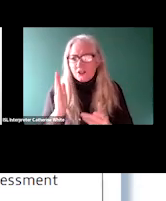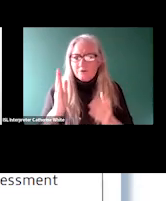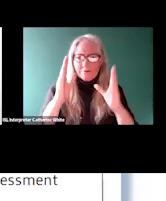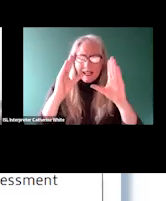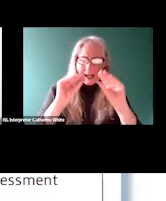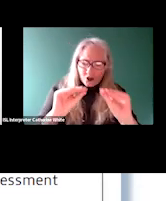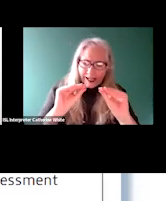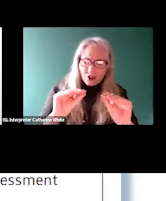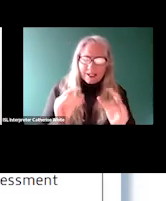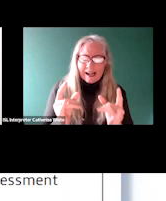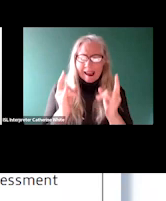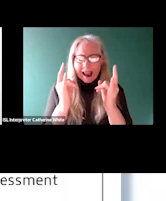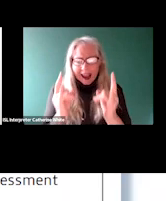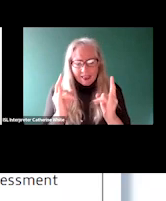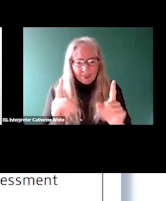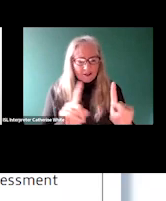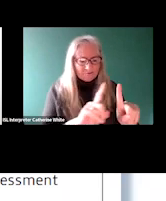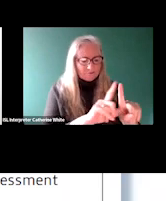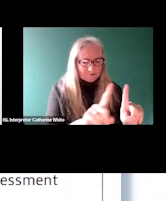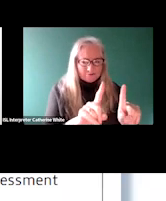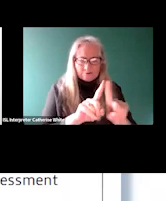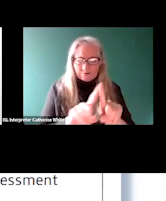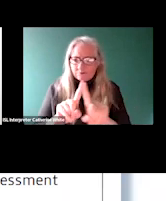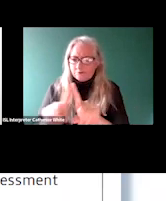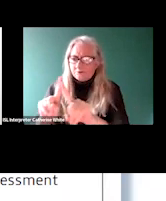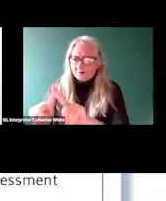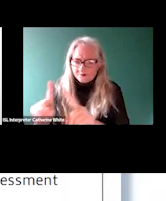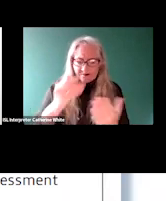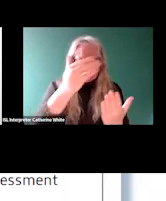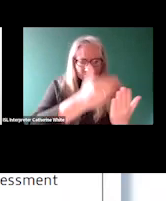education, health, various things, and I suppose within that,